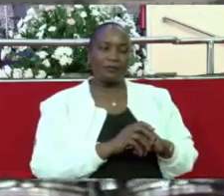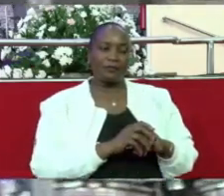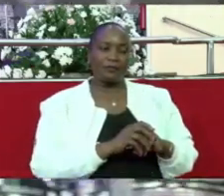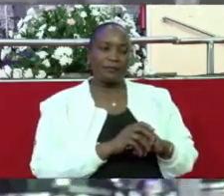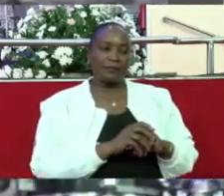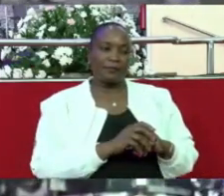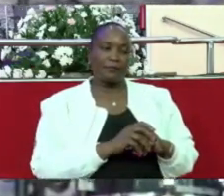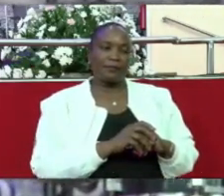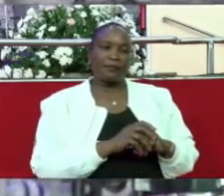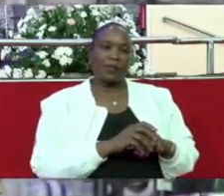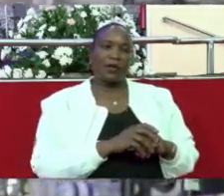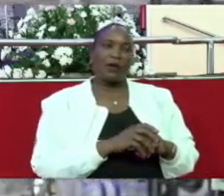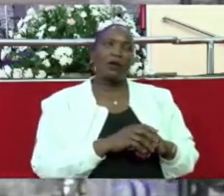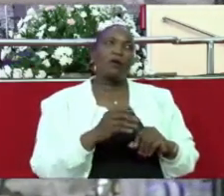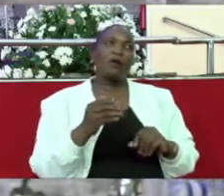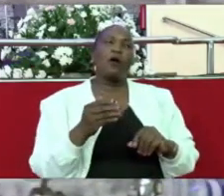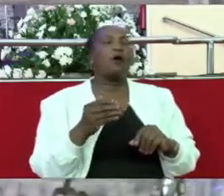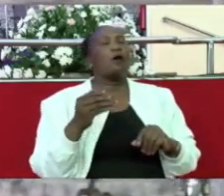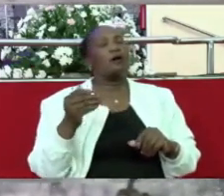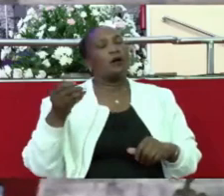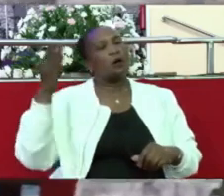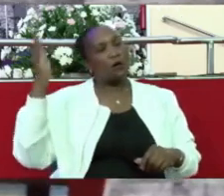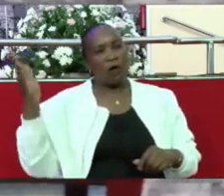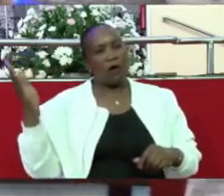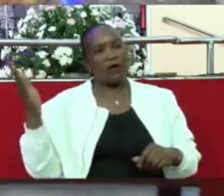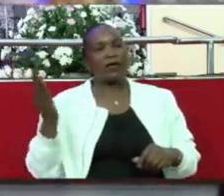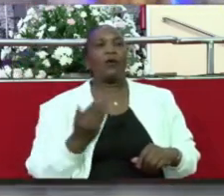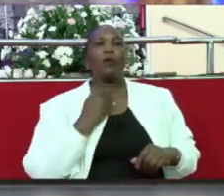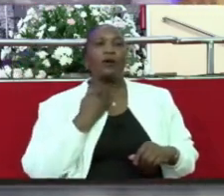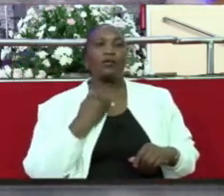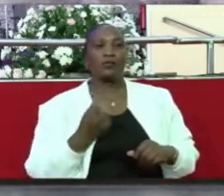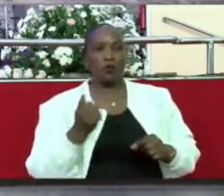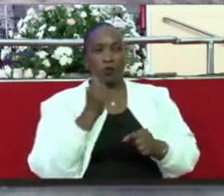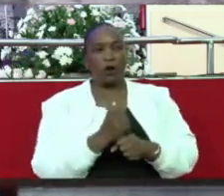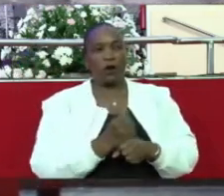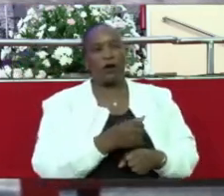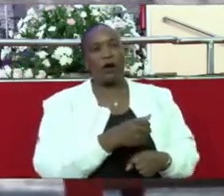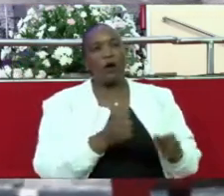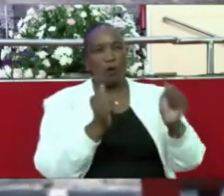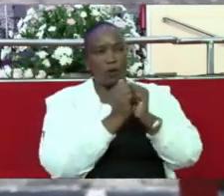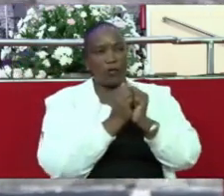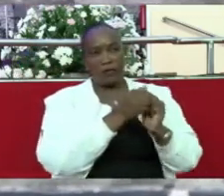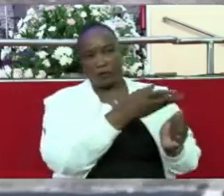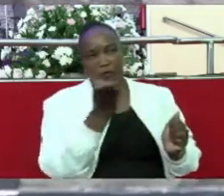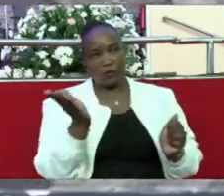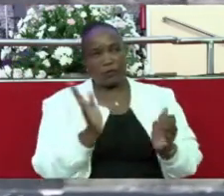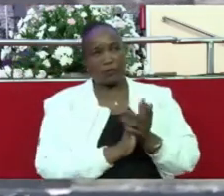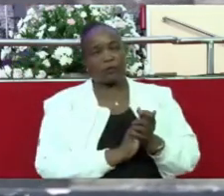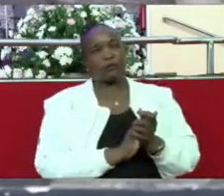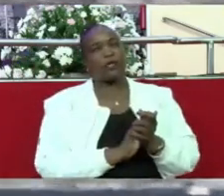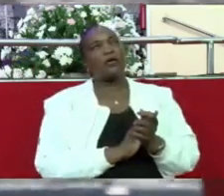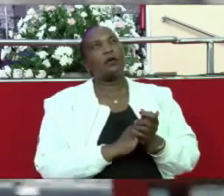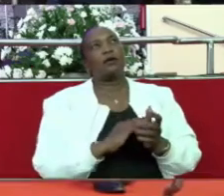It's you, the Lord, that wants to work with, so that you can move and do that which the Lord wants you to do.